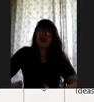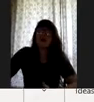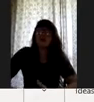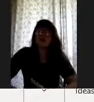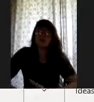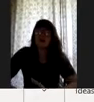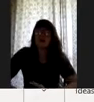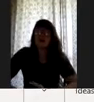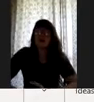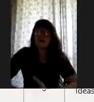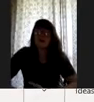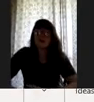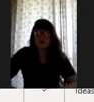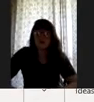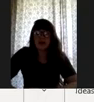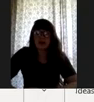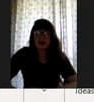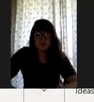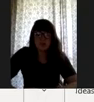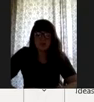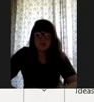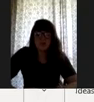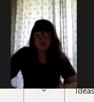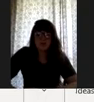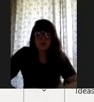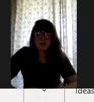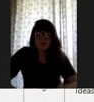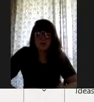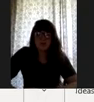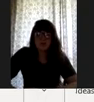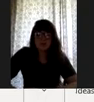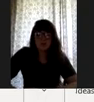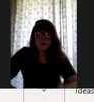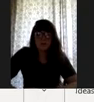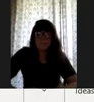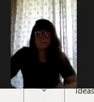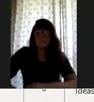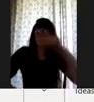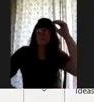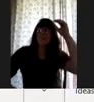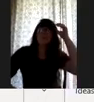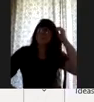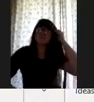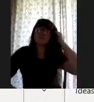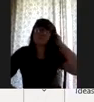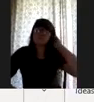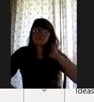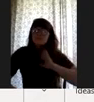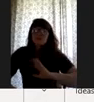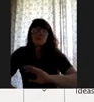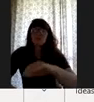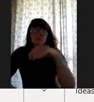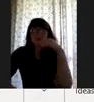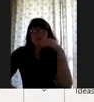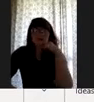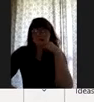I knew how to interpret that. I didn't know really how to communicate that. Well, that's okay. Remember, one of the mission statements of the Layman Seminary is teaching